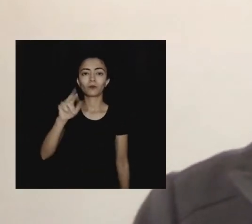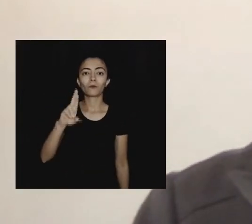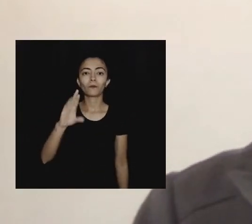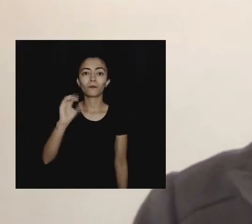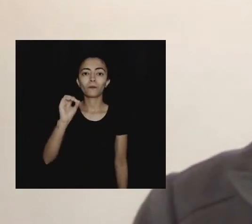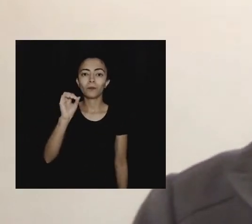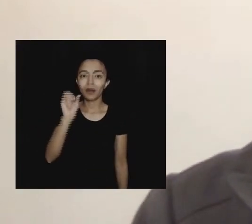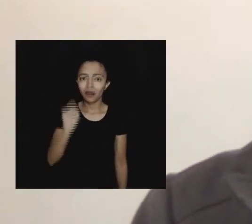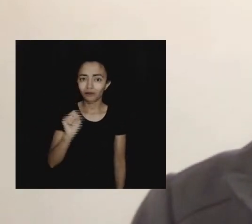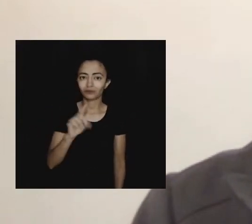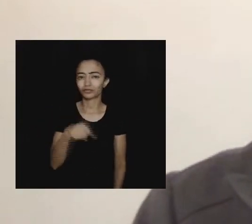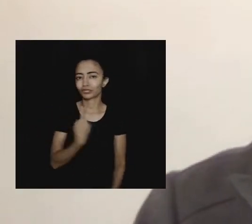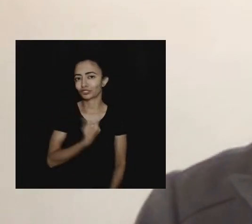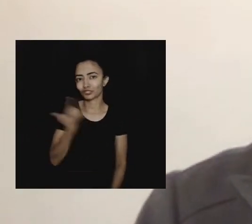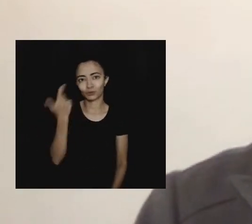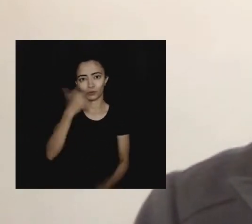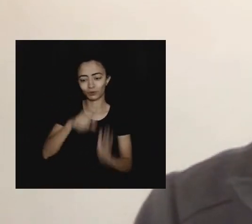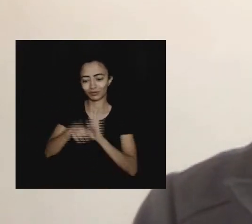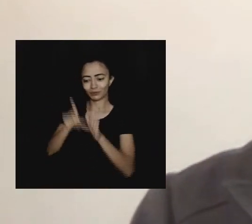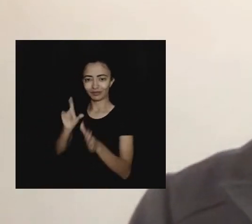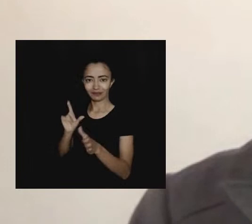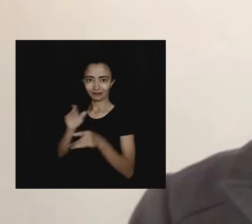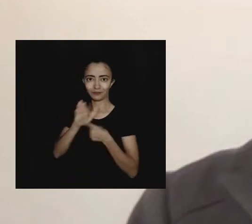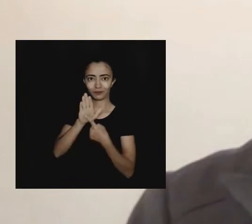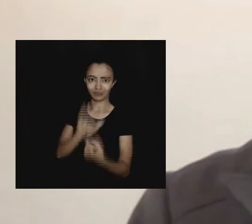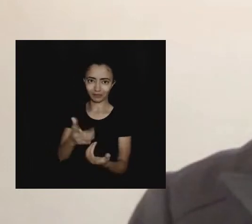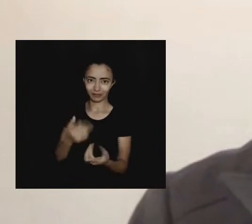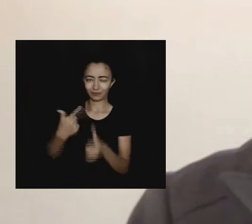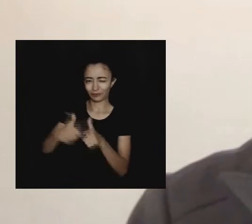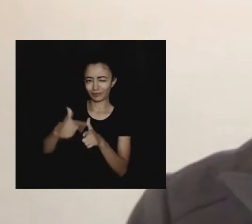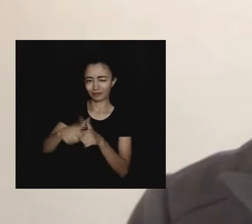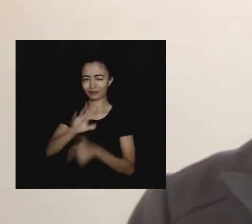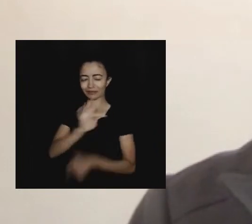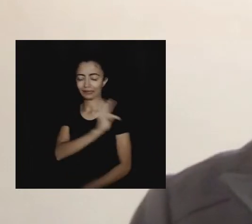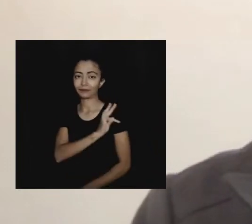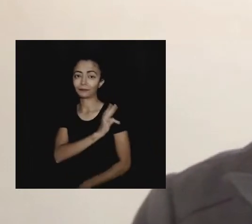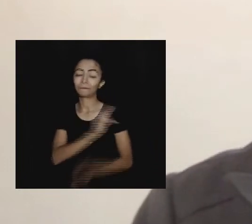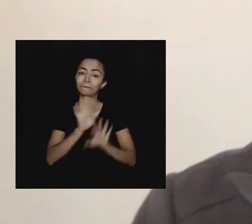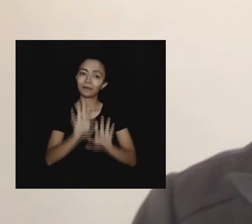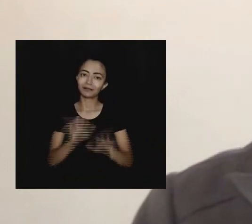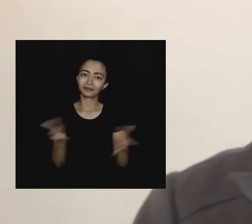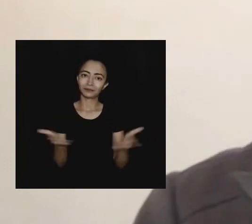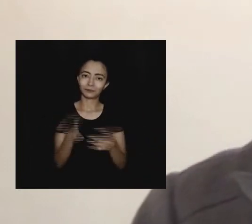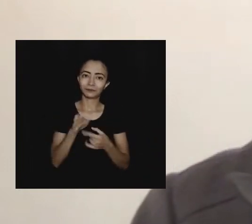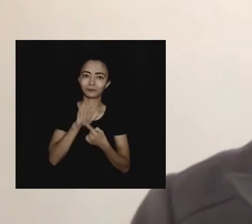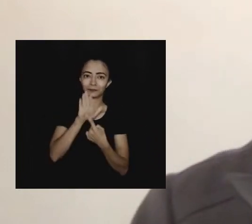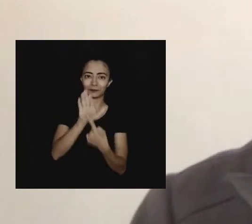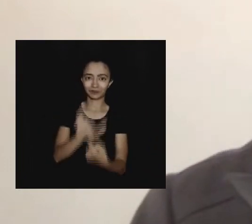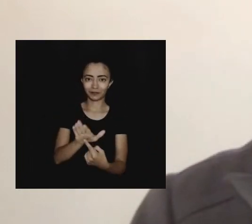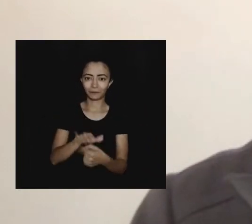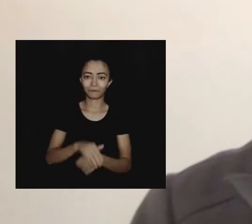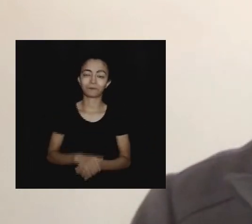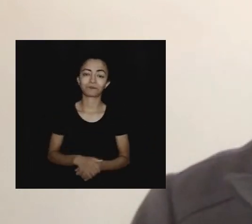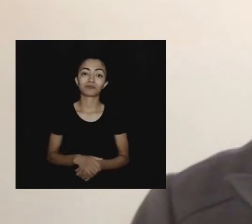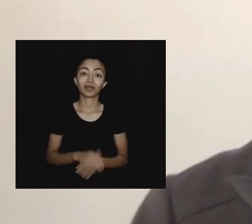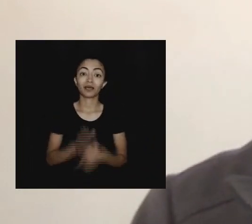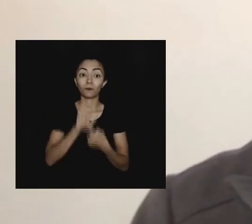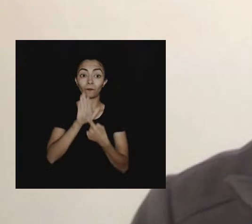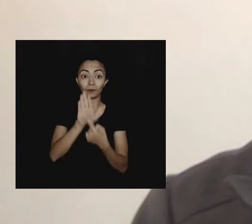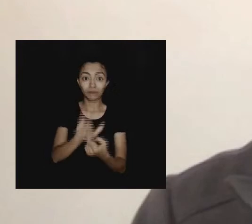Professor Marcos Arana, which we could not show before due to technical issues. And